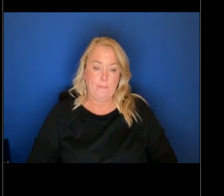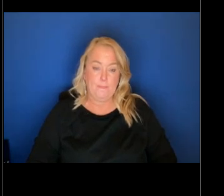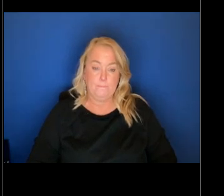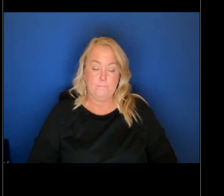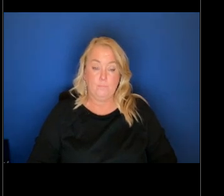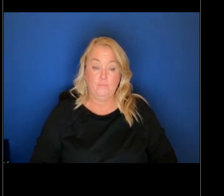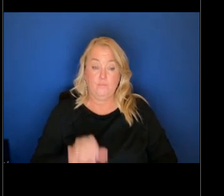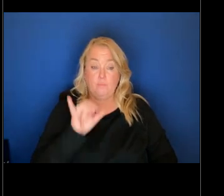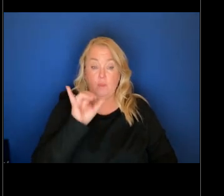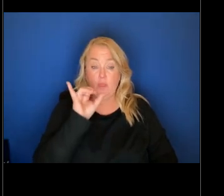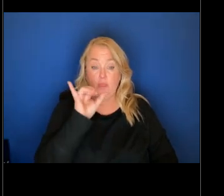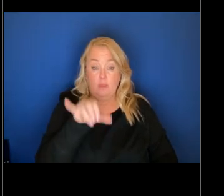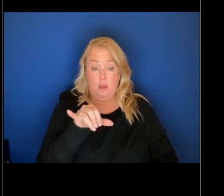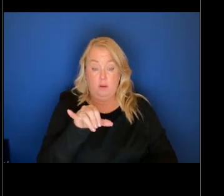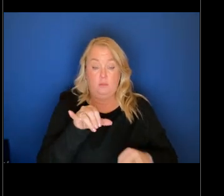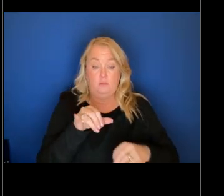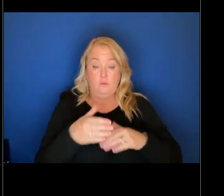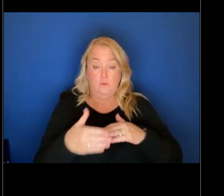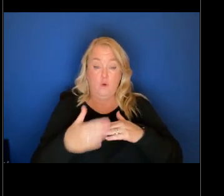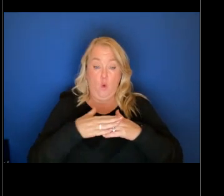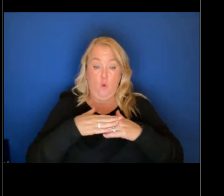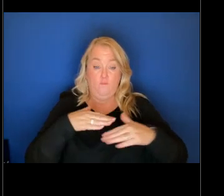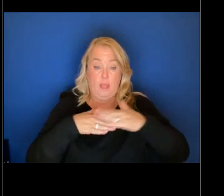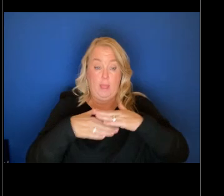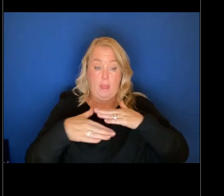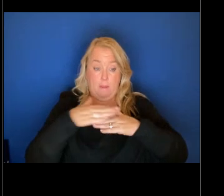Clear floor space overlap.